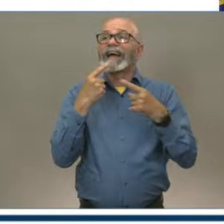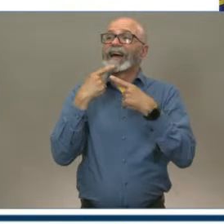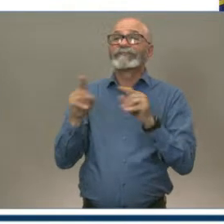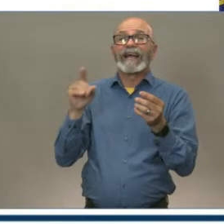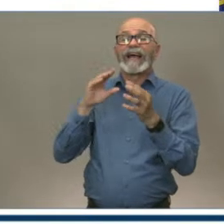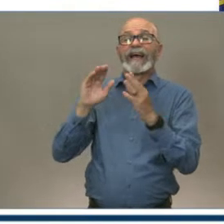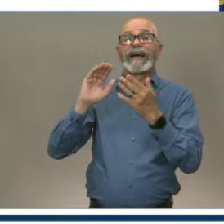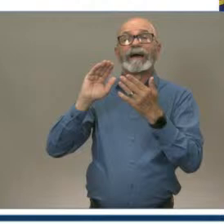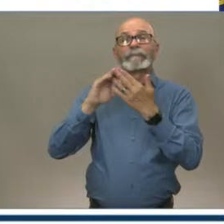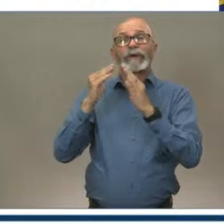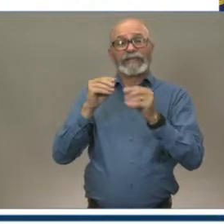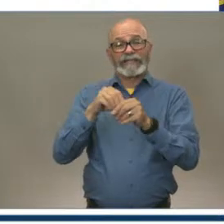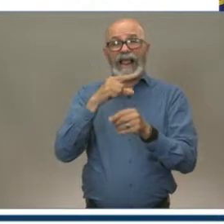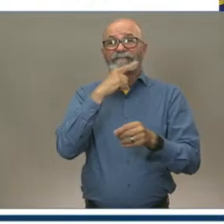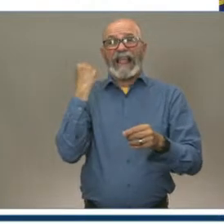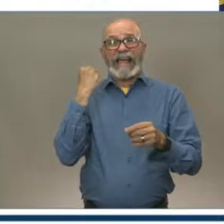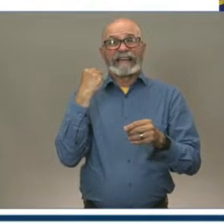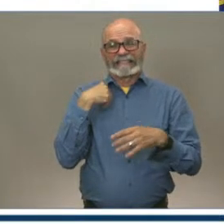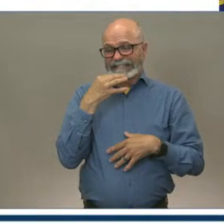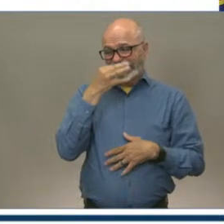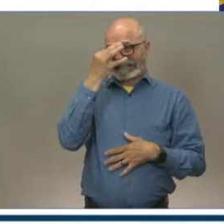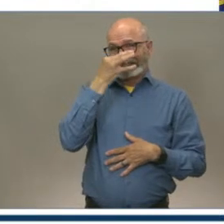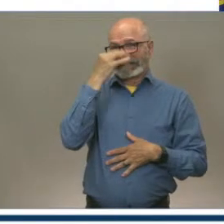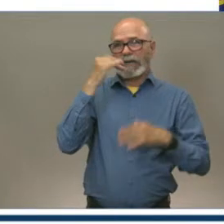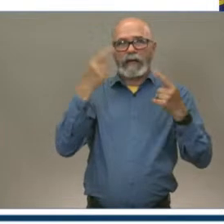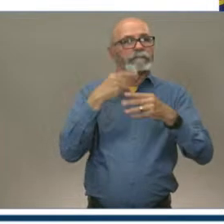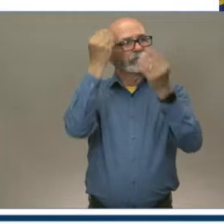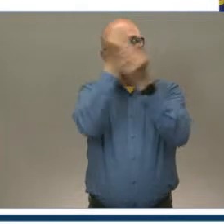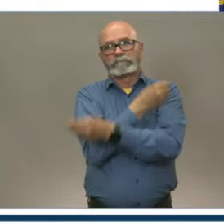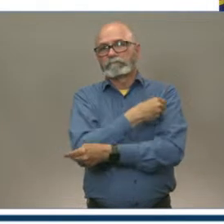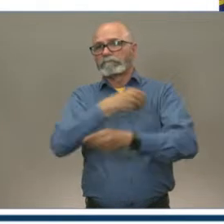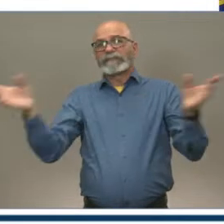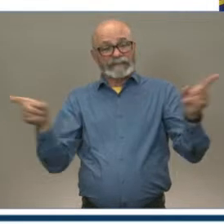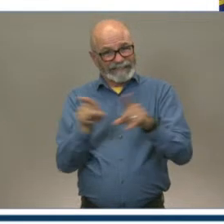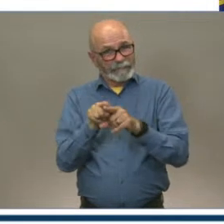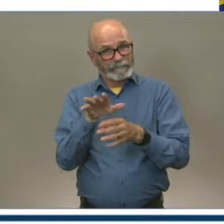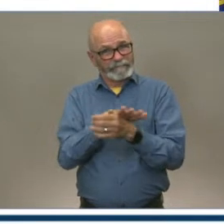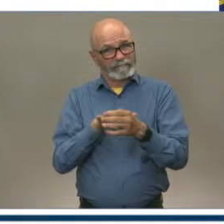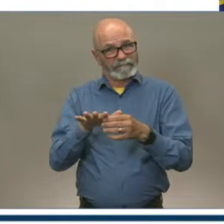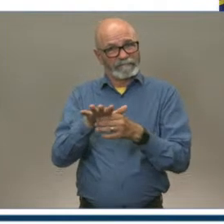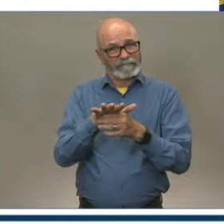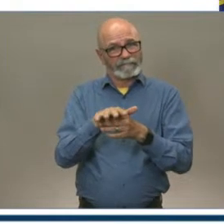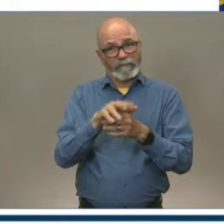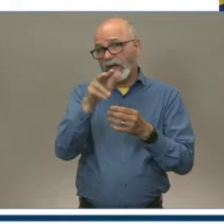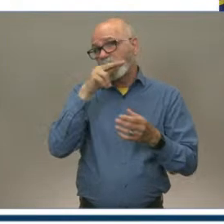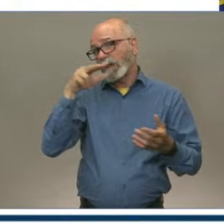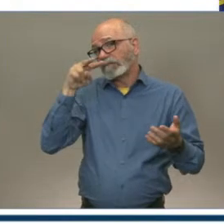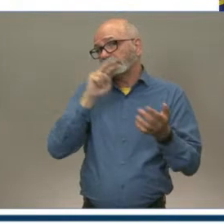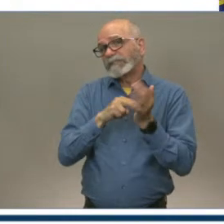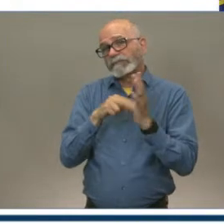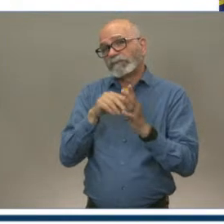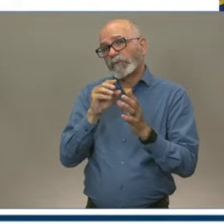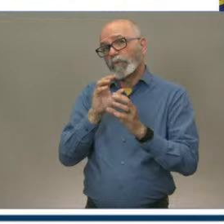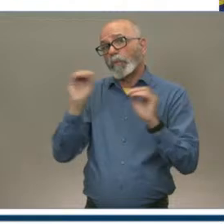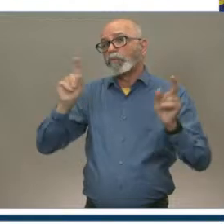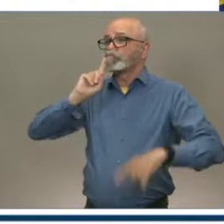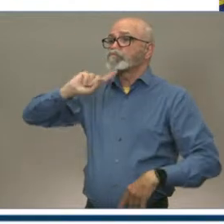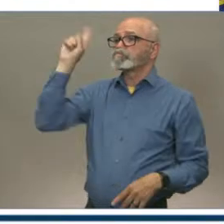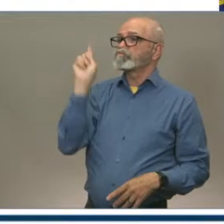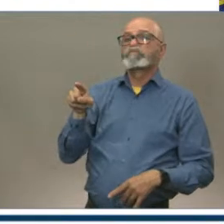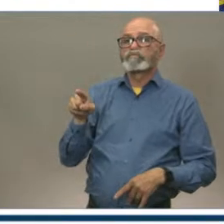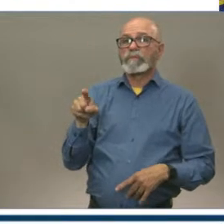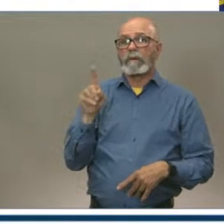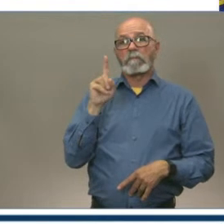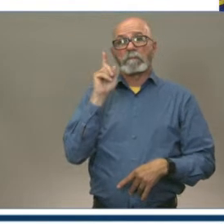this week, in the sense that, it's not an order, so it's not enforceable by law the same way gathering limits